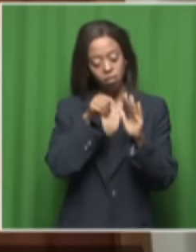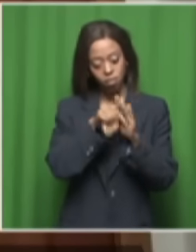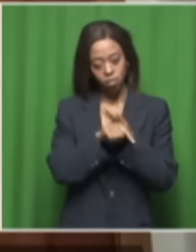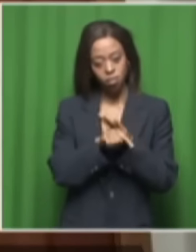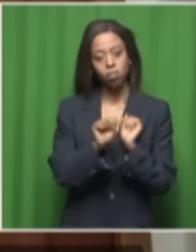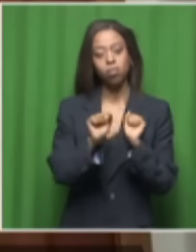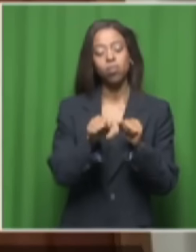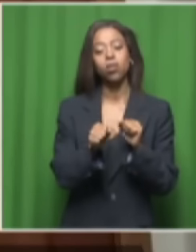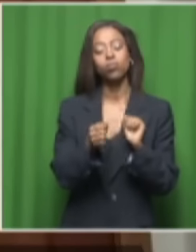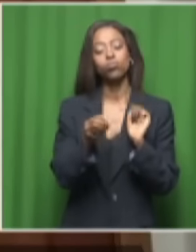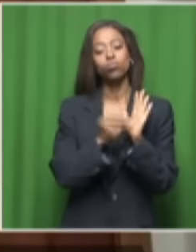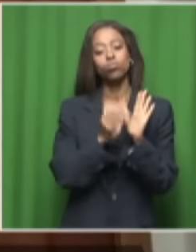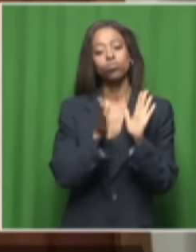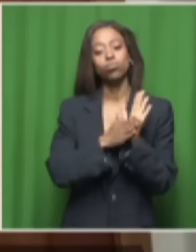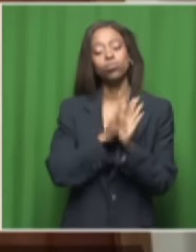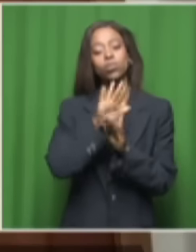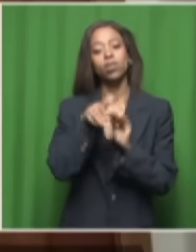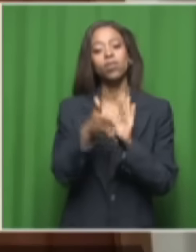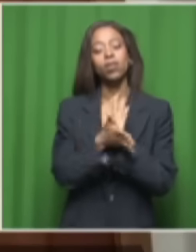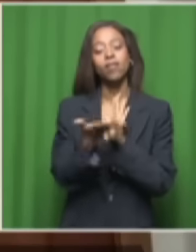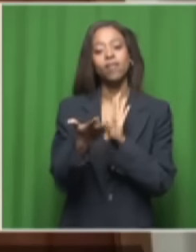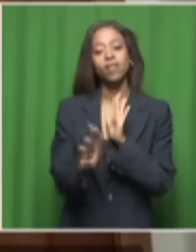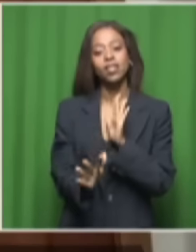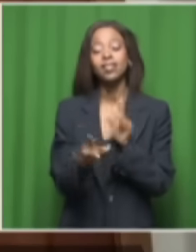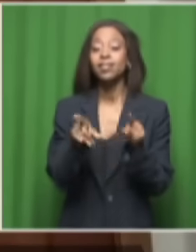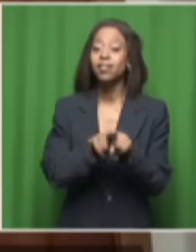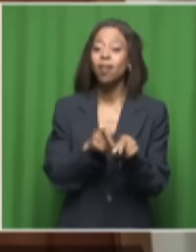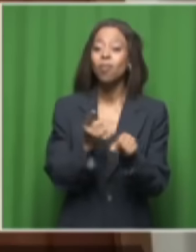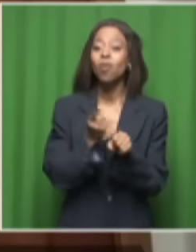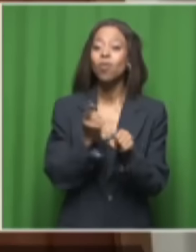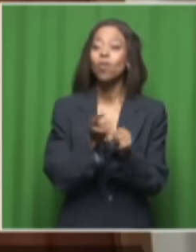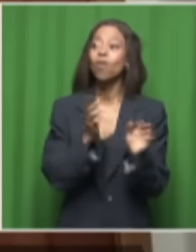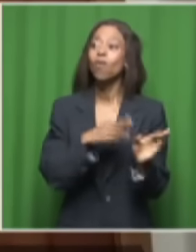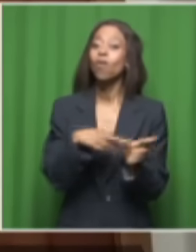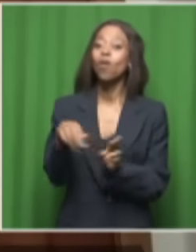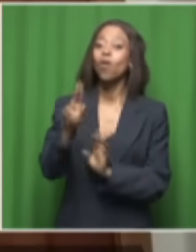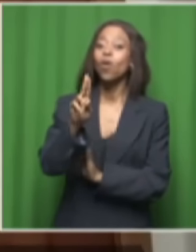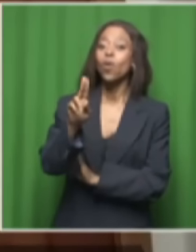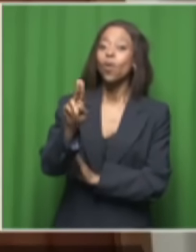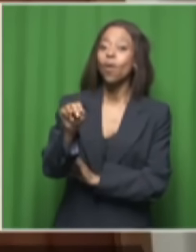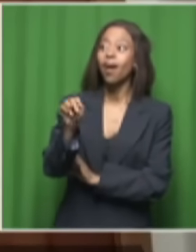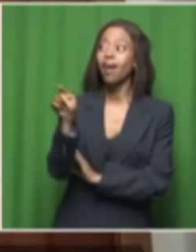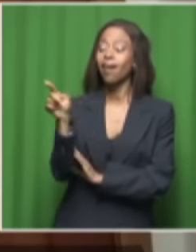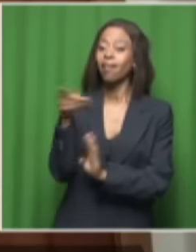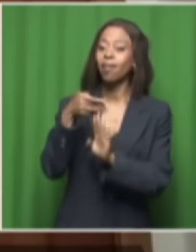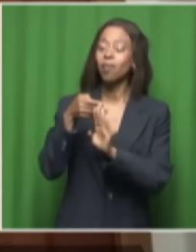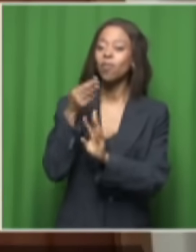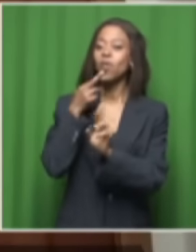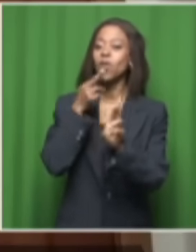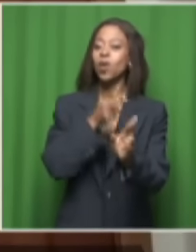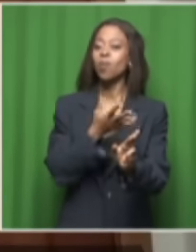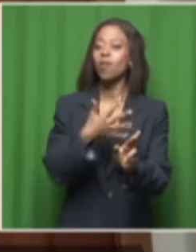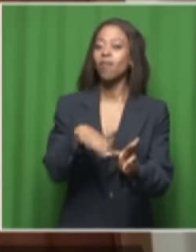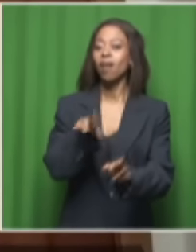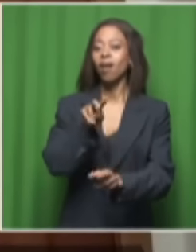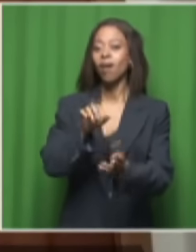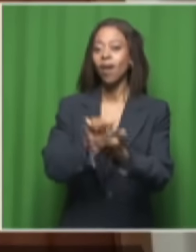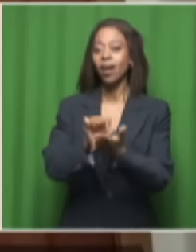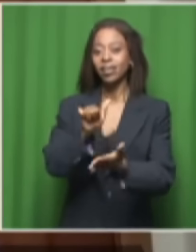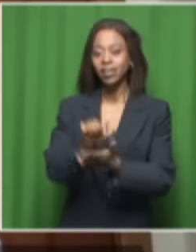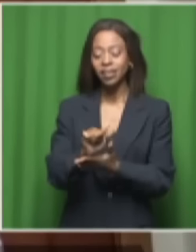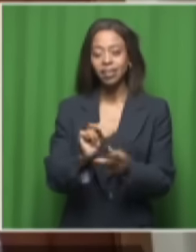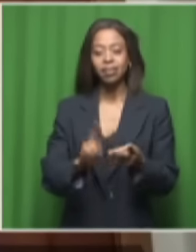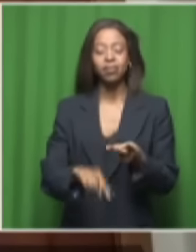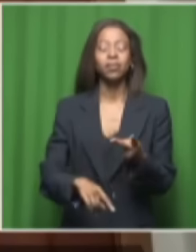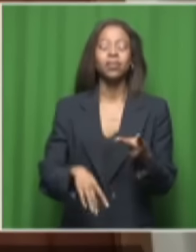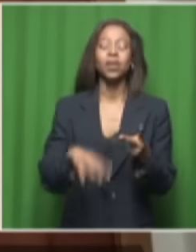certainly places all of this in context and refers to the UN's own reports about 2016, about